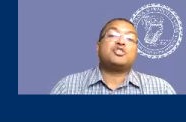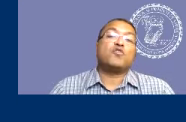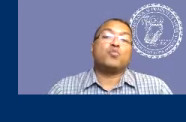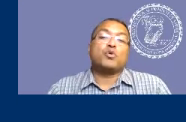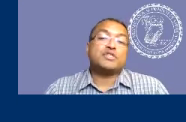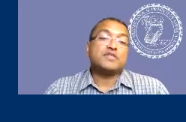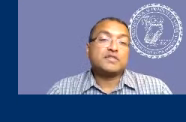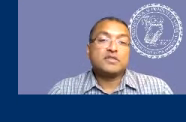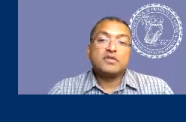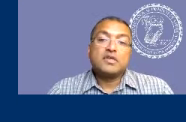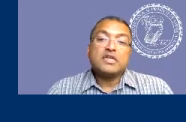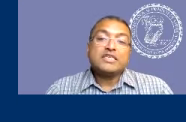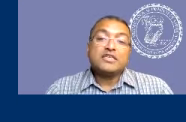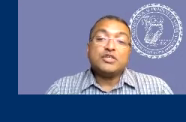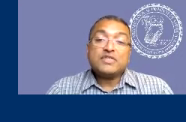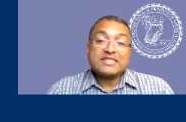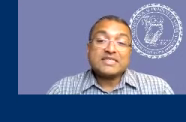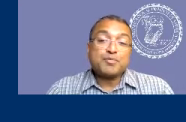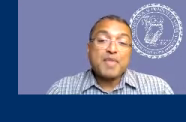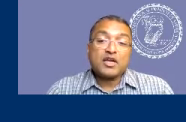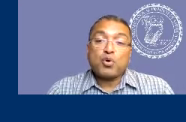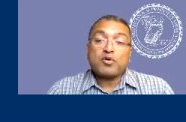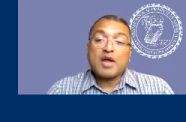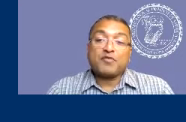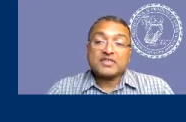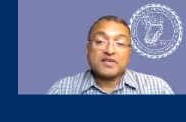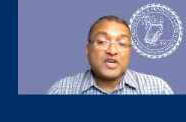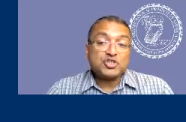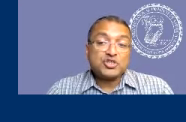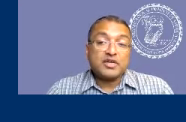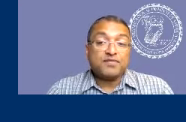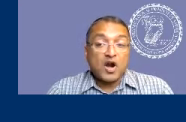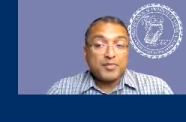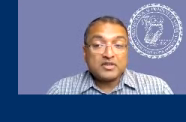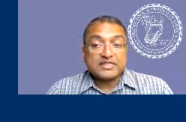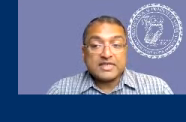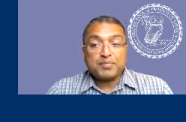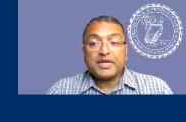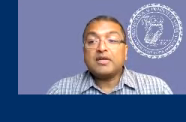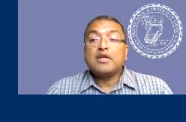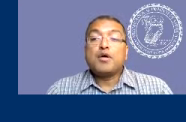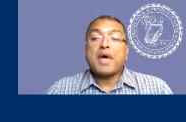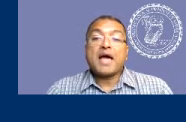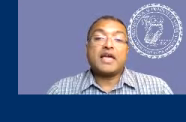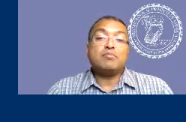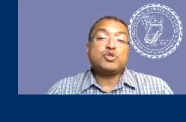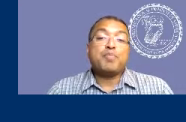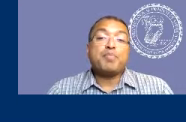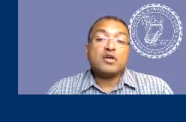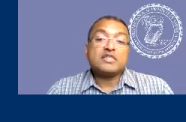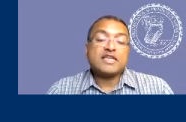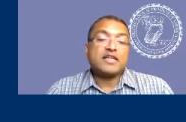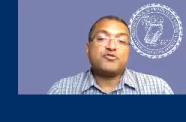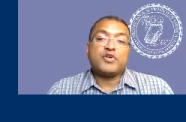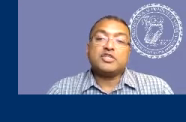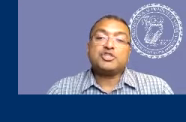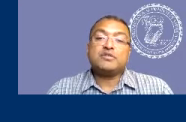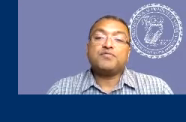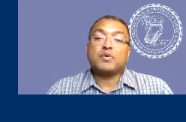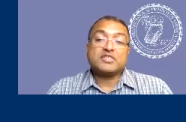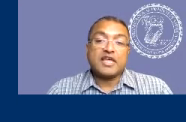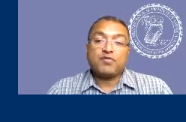island nation of Mauritius. Using a systematic program of excavation and environmental sampling, MAC aims to better understand